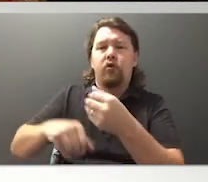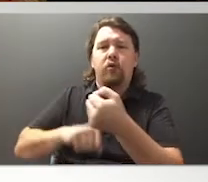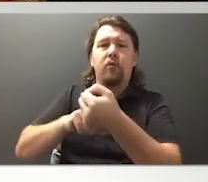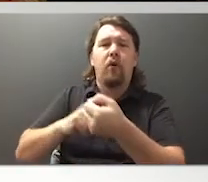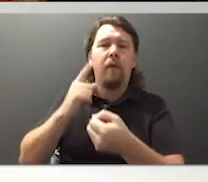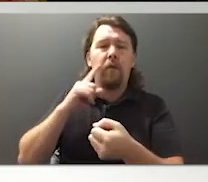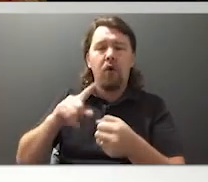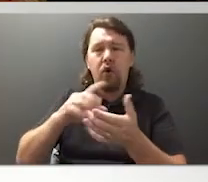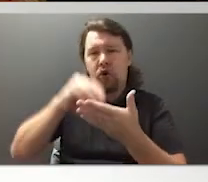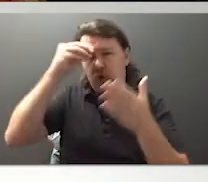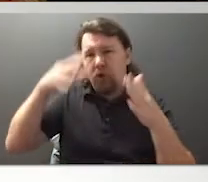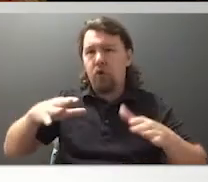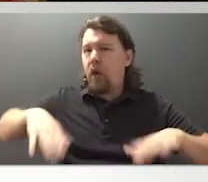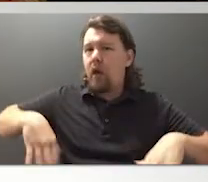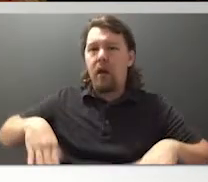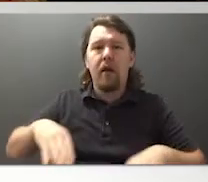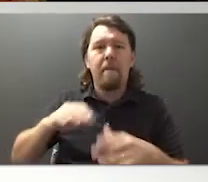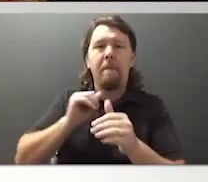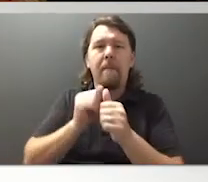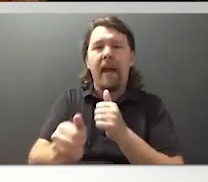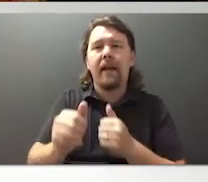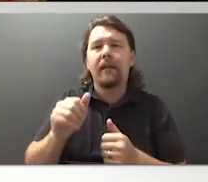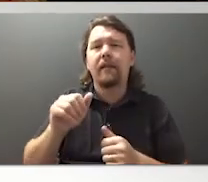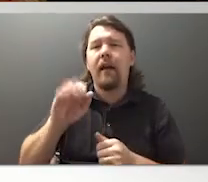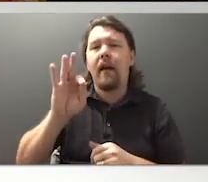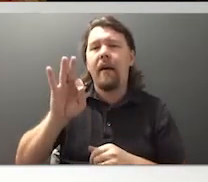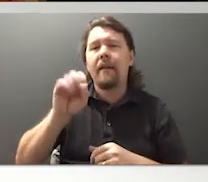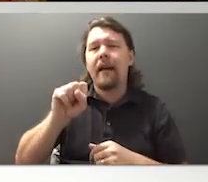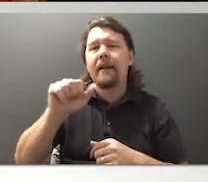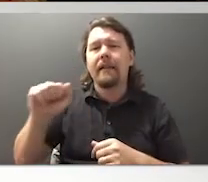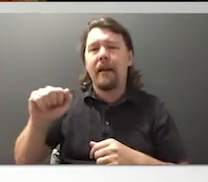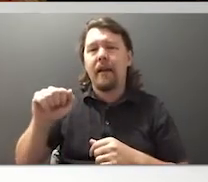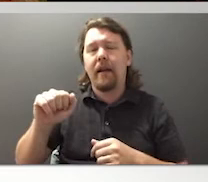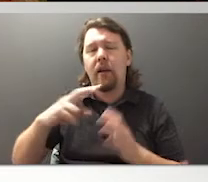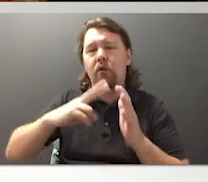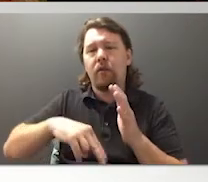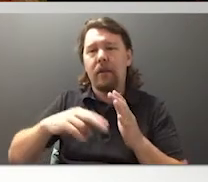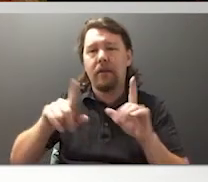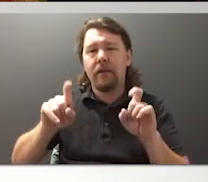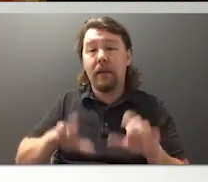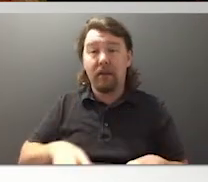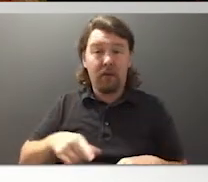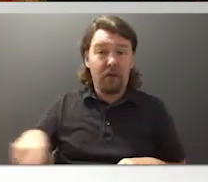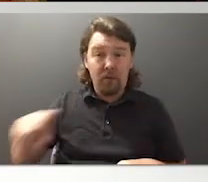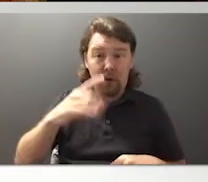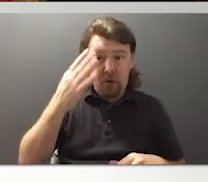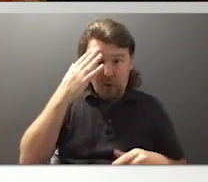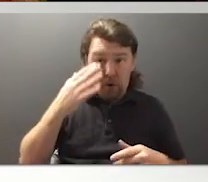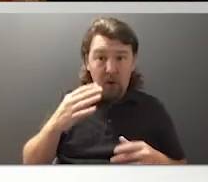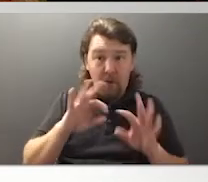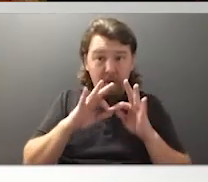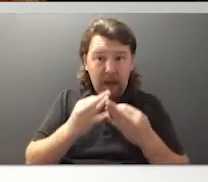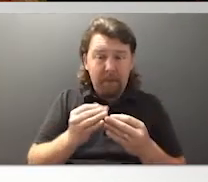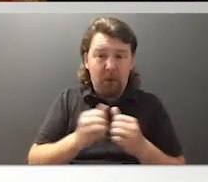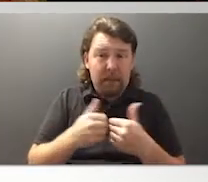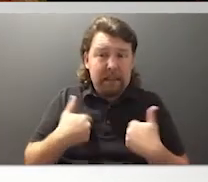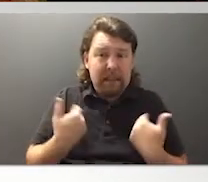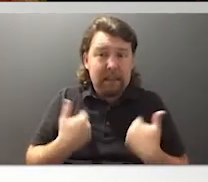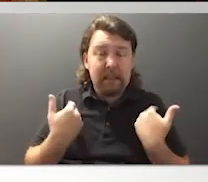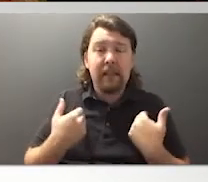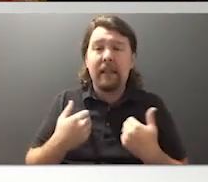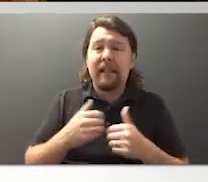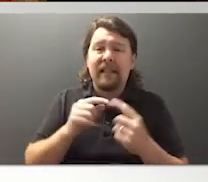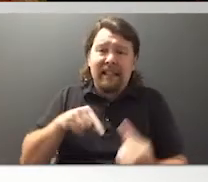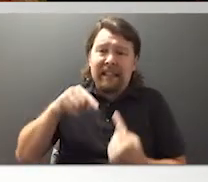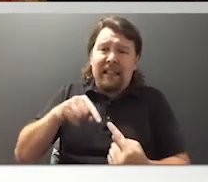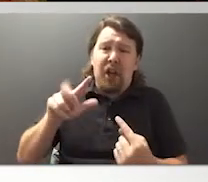grade FSA test. So if you know any families that have a little youngin that is struggling with passing that 3rd grade, because you